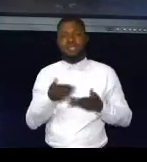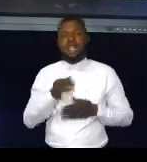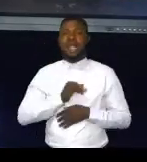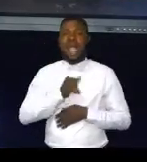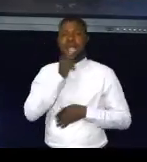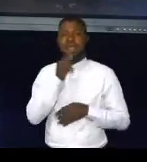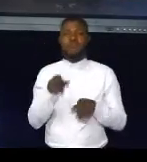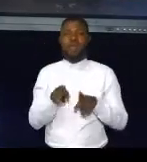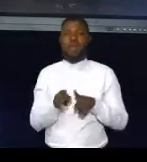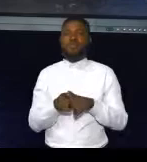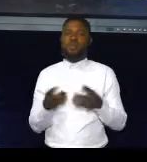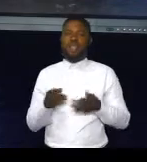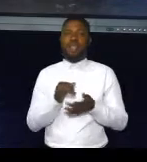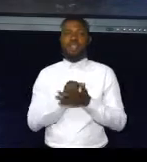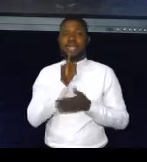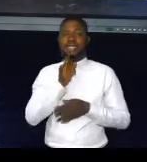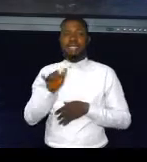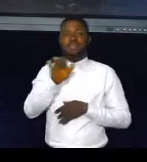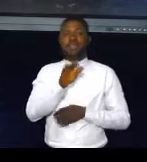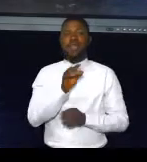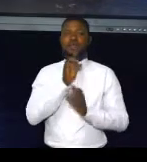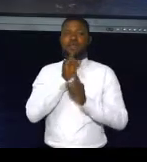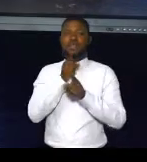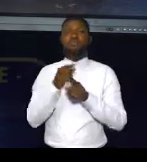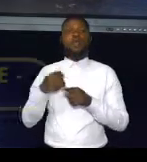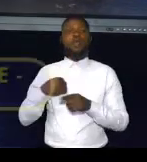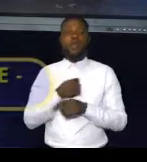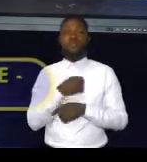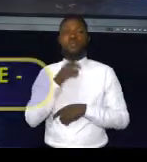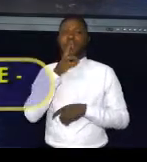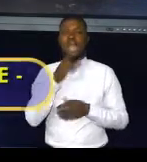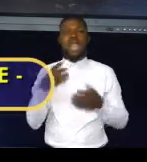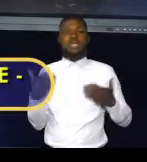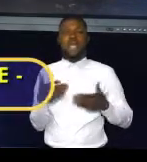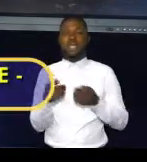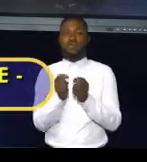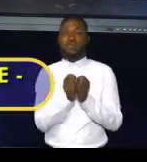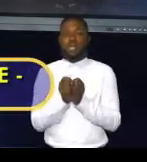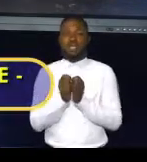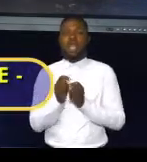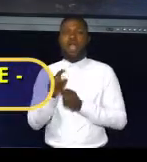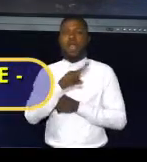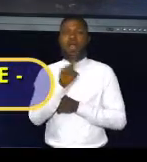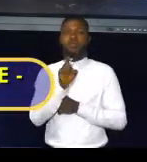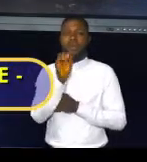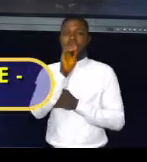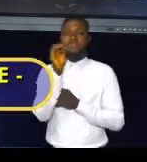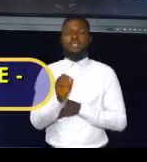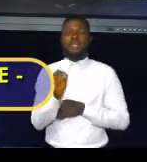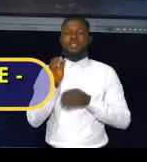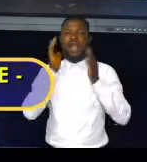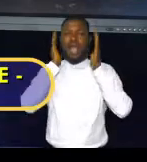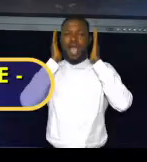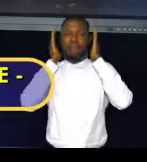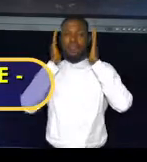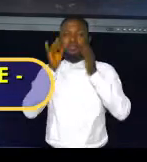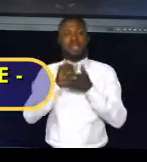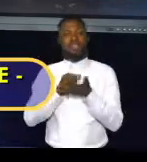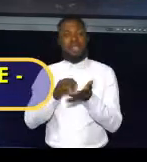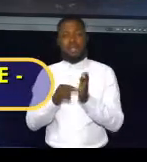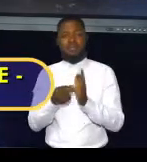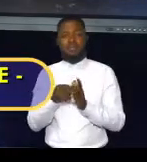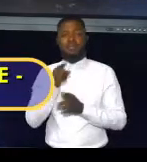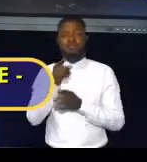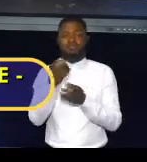here. I am also here. That's the response I want to hear. We are here together, 100% attention.